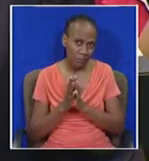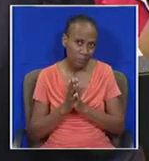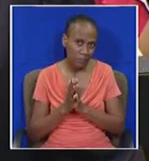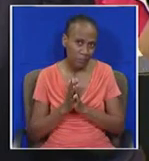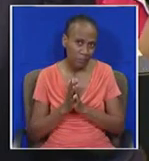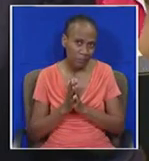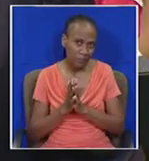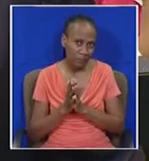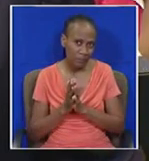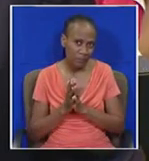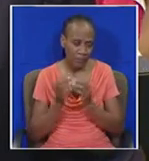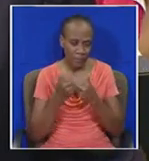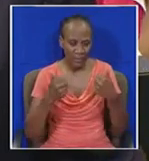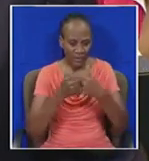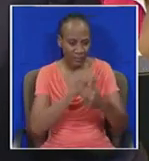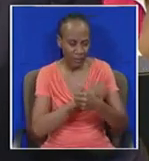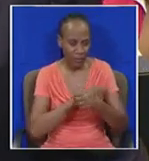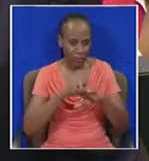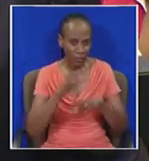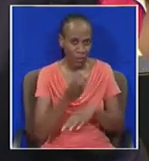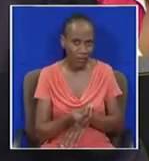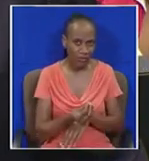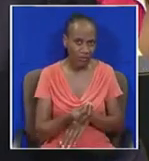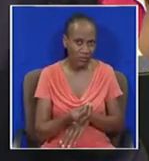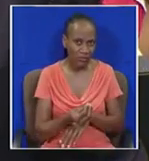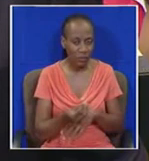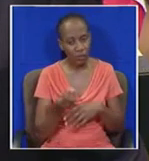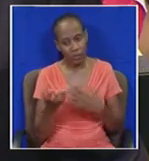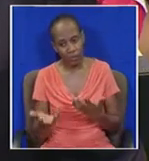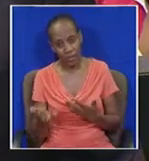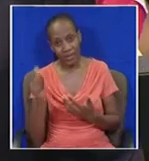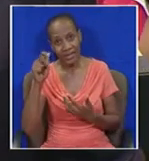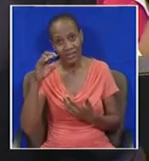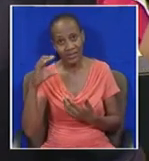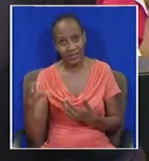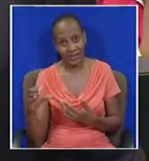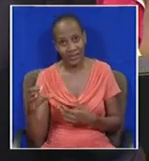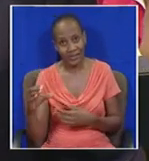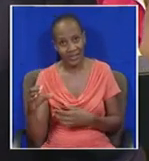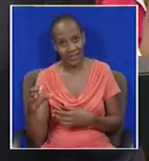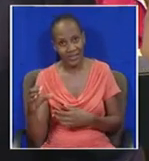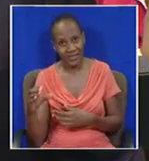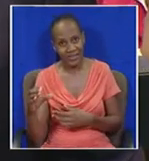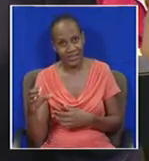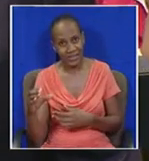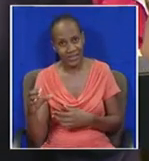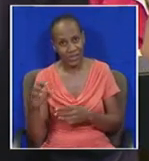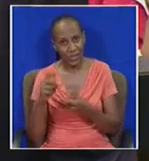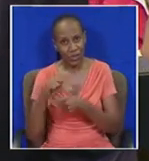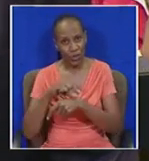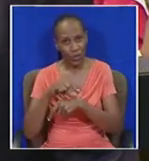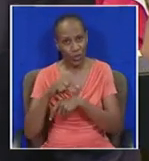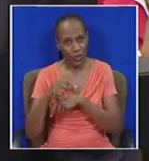more authoritative, that panel? And moreover, it is the ANC at your conferences that were paying for